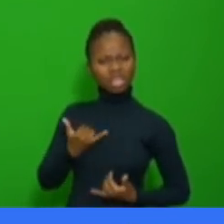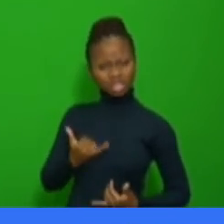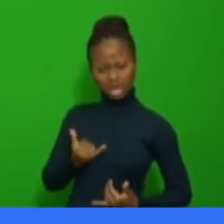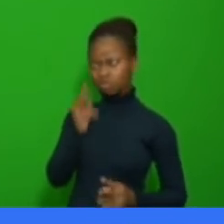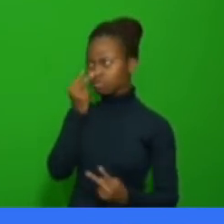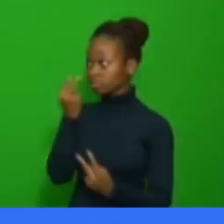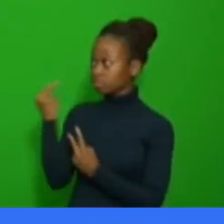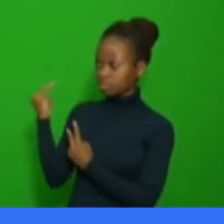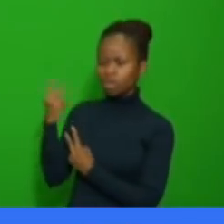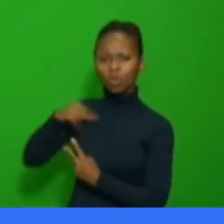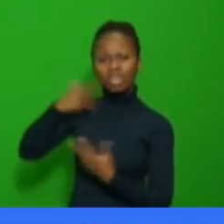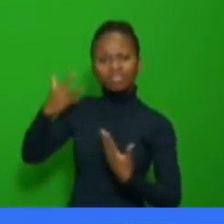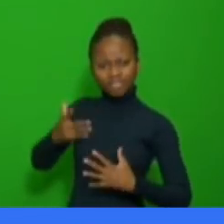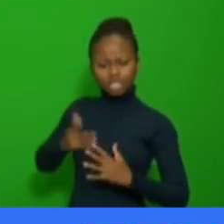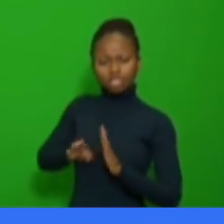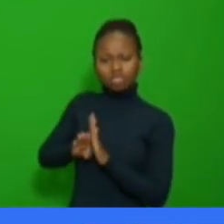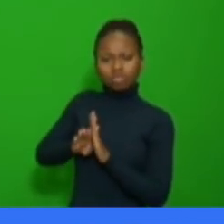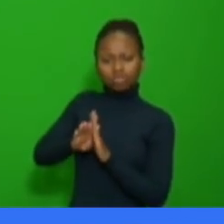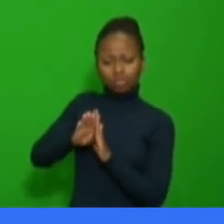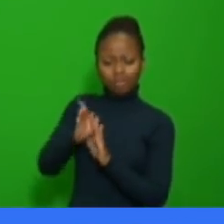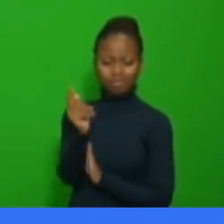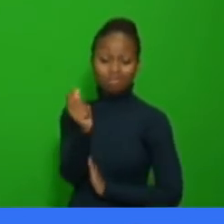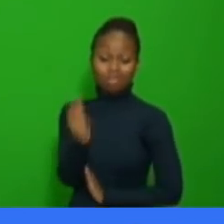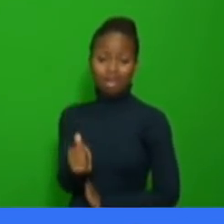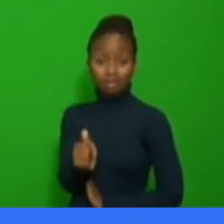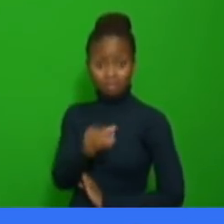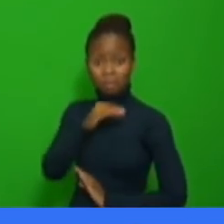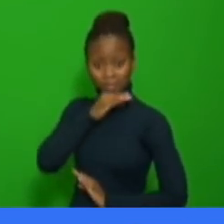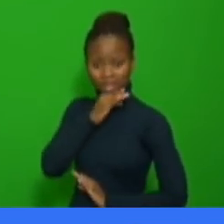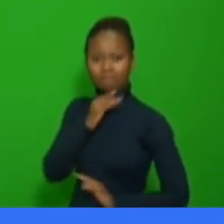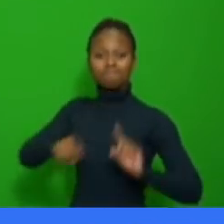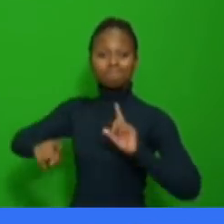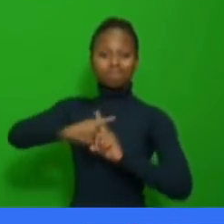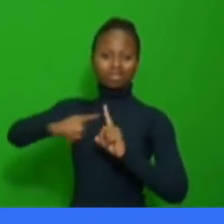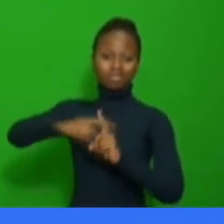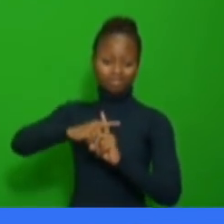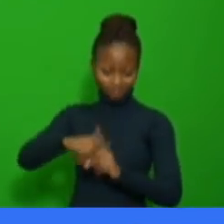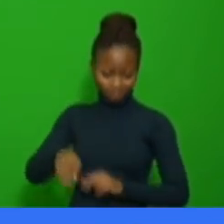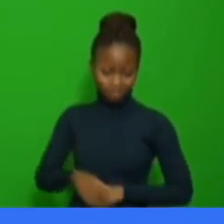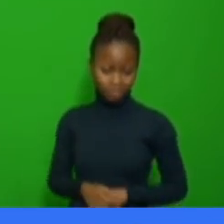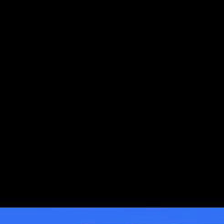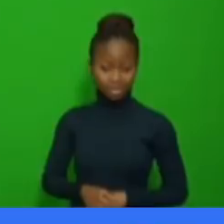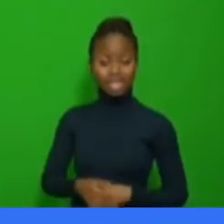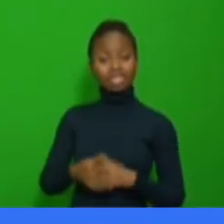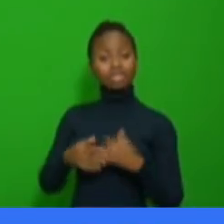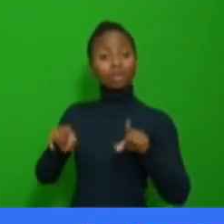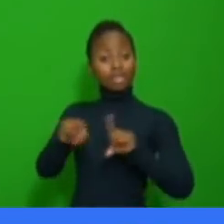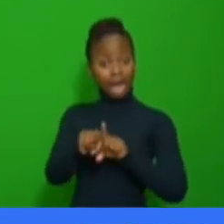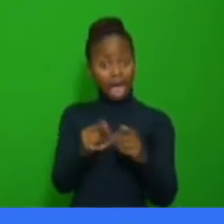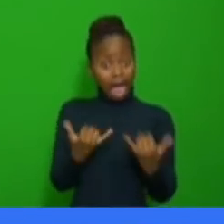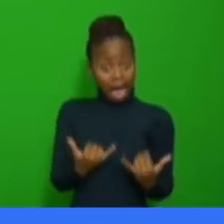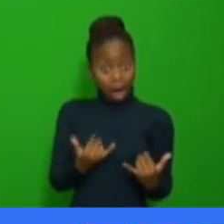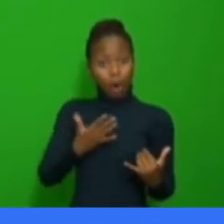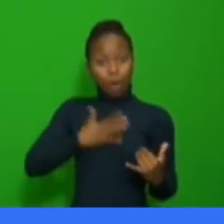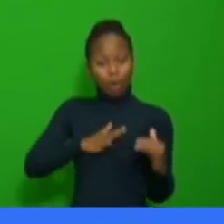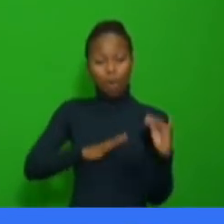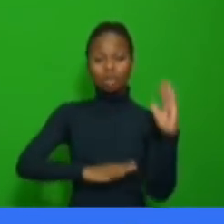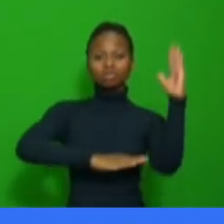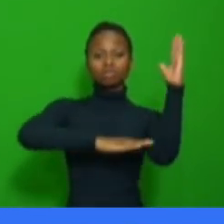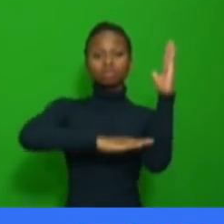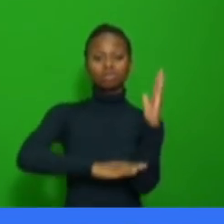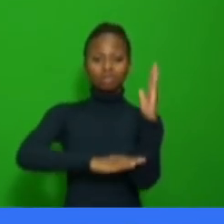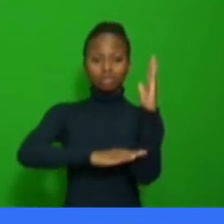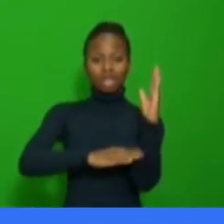expectations. These are positive developments, as the committee would like to see inflation remain close to